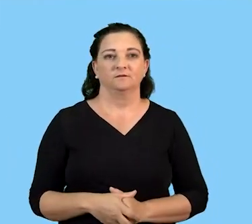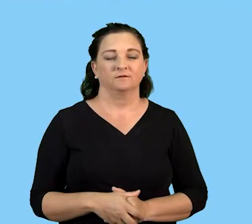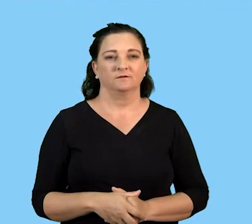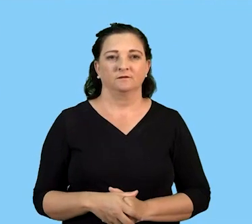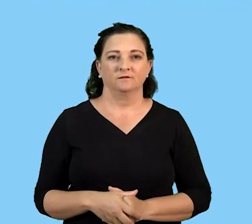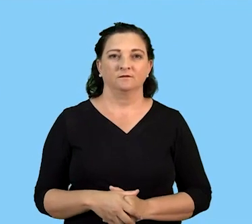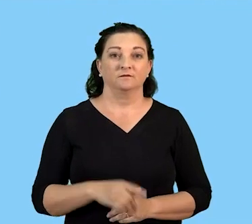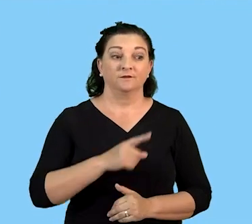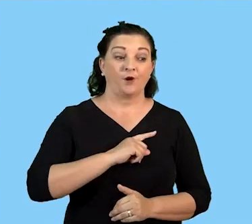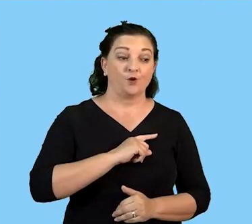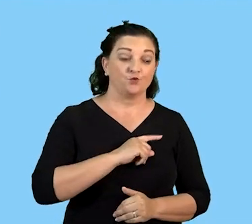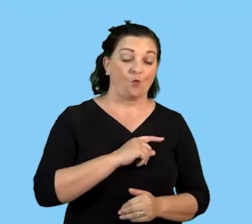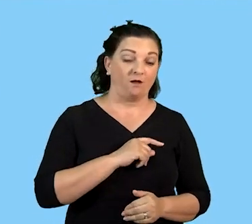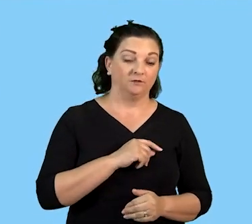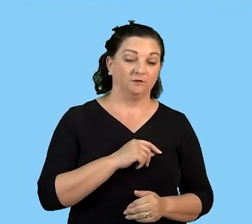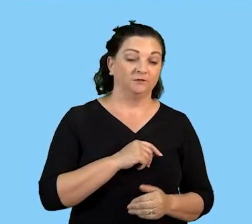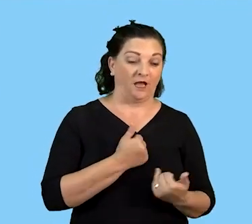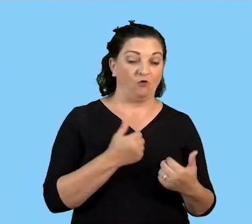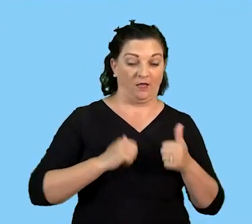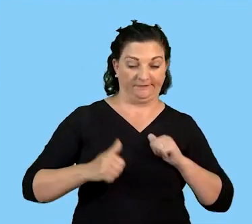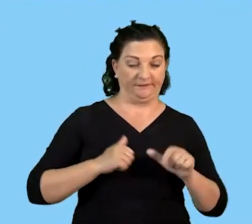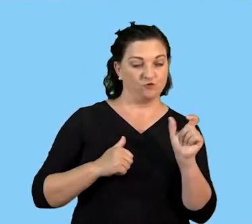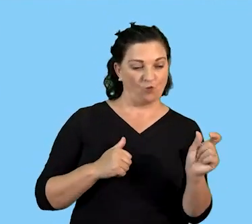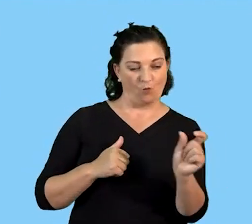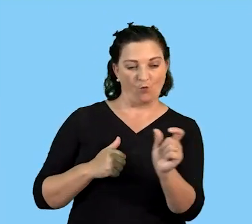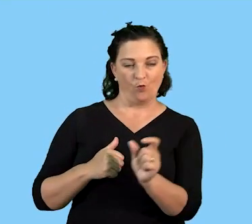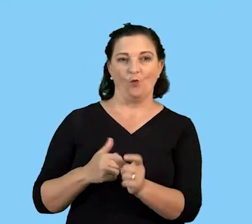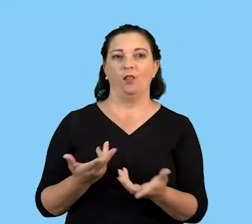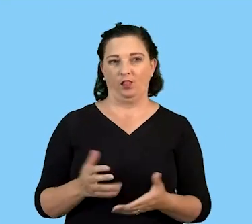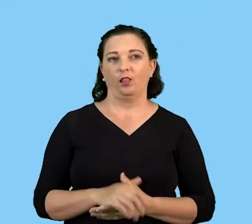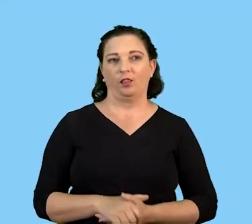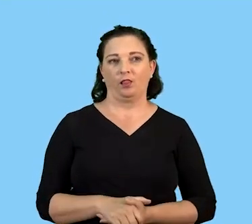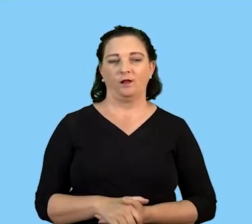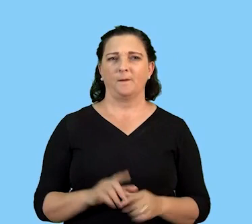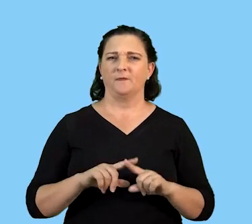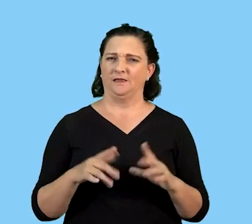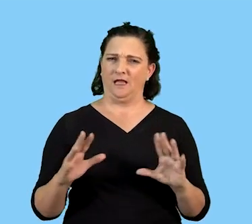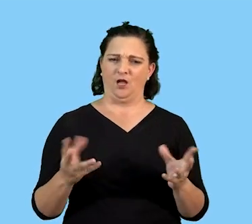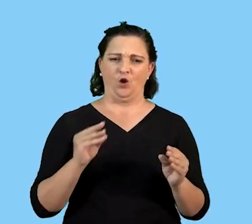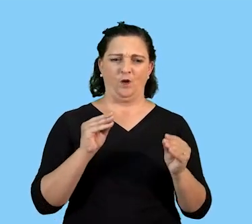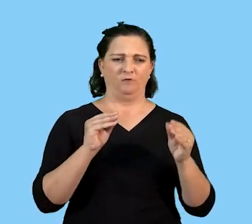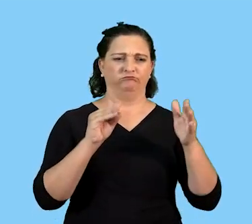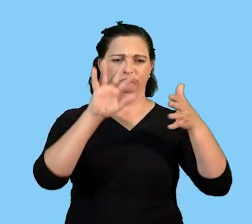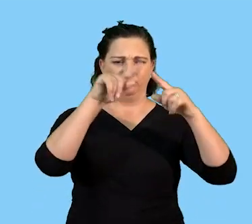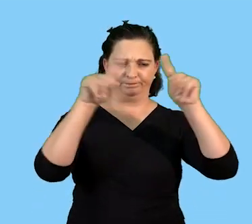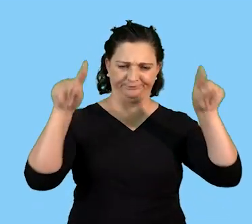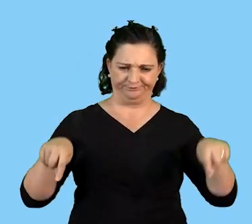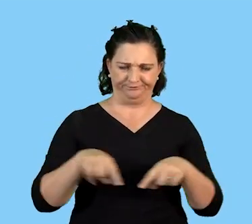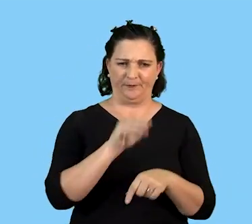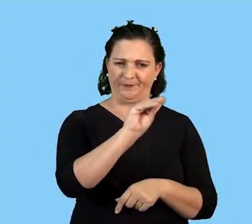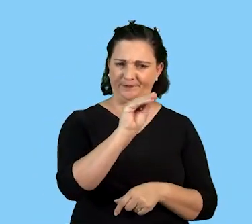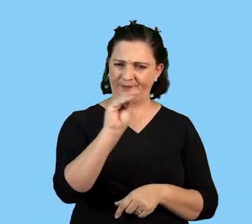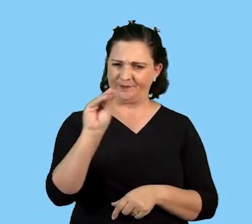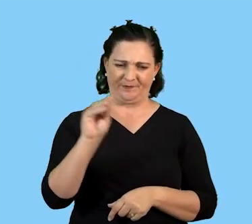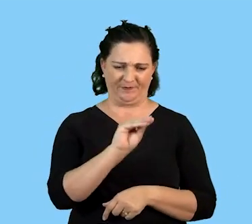having the smaller activities that have been broken down. Then how do we construct a Gantt chart? Write all the activities